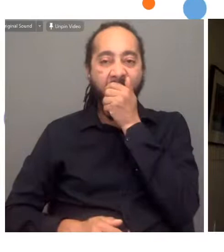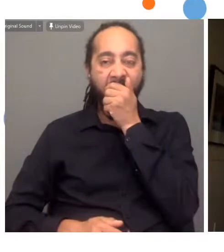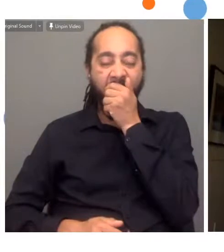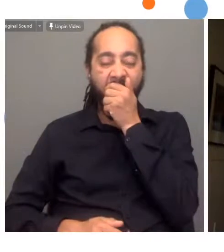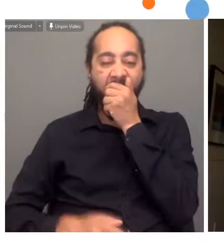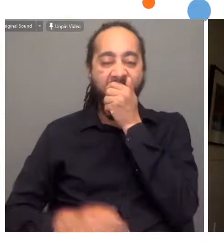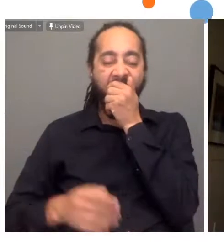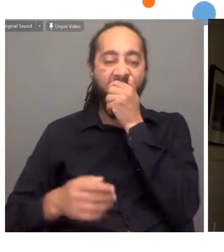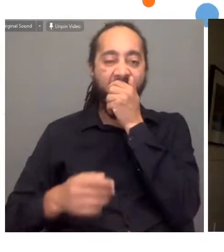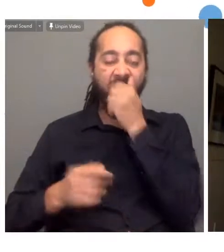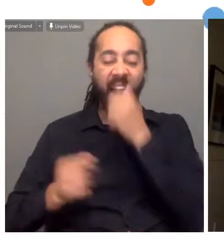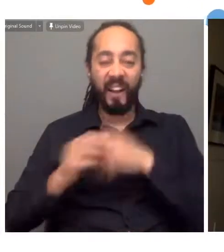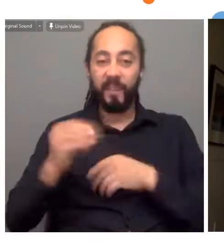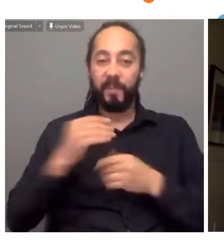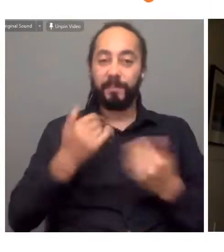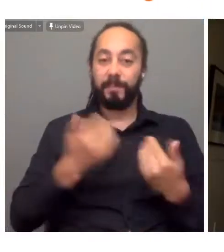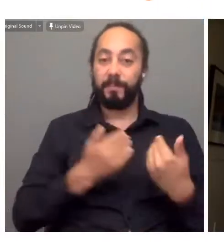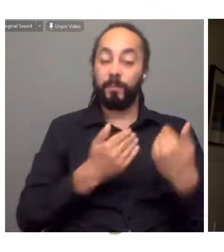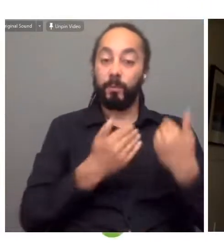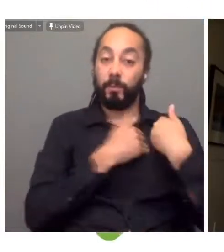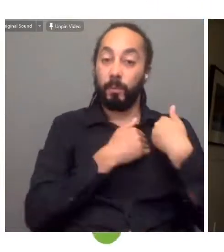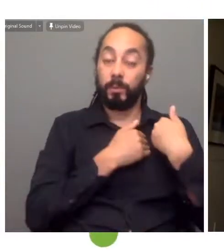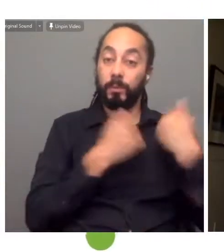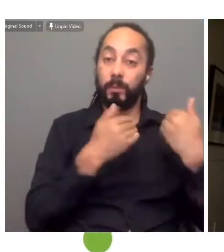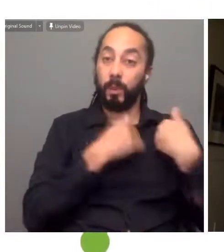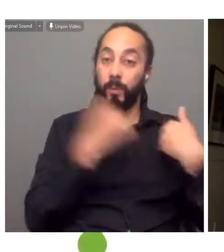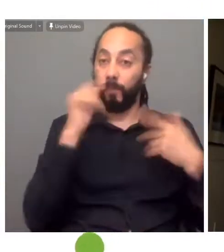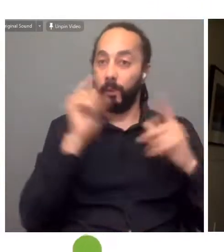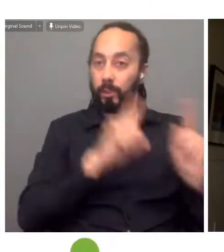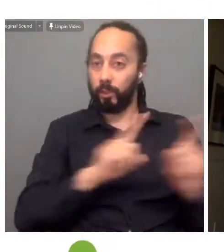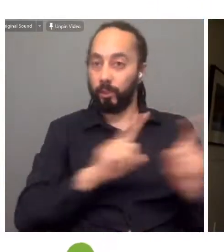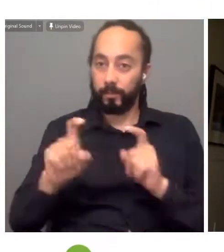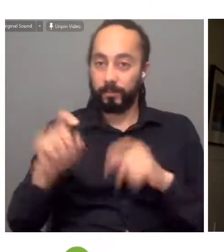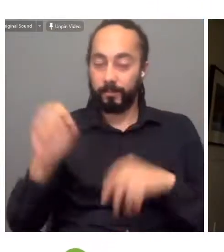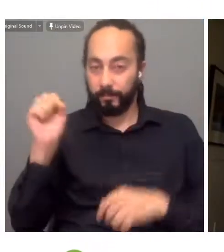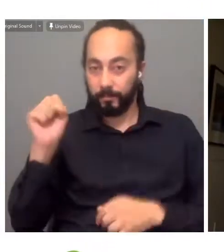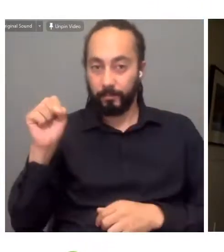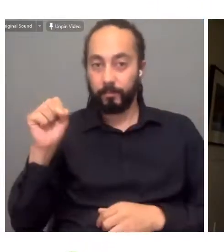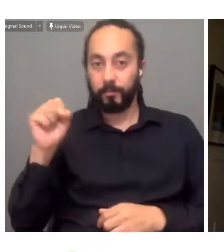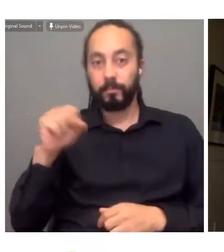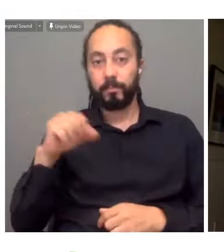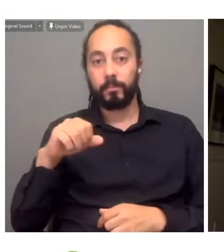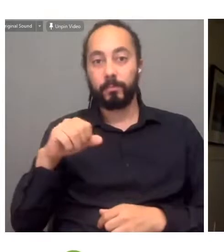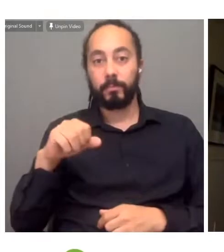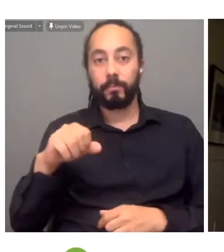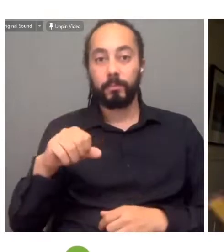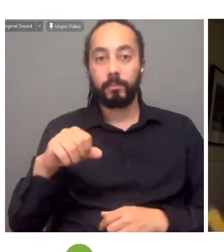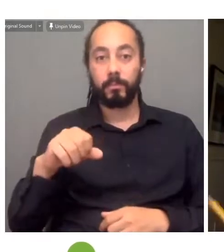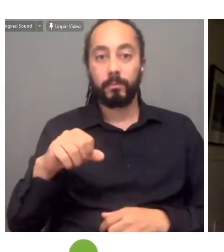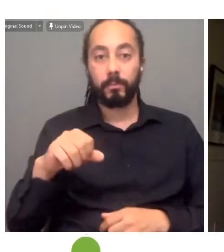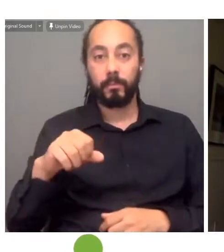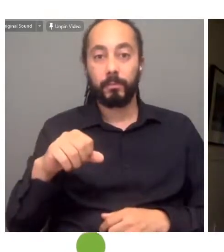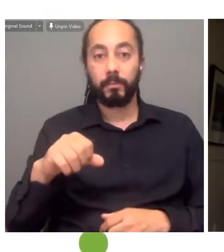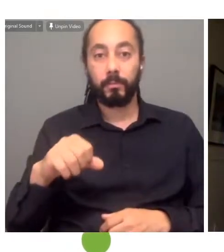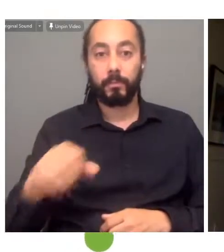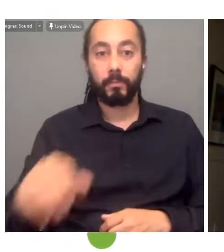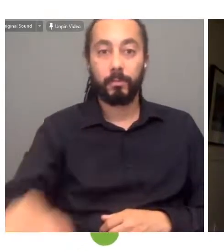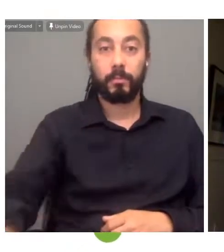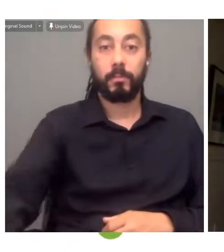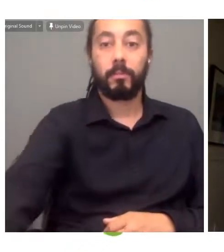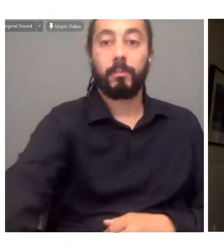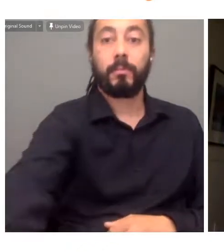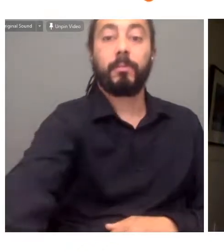for from the survey have to deal with ingredients that we hope to see in the recovery